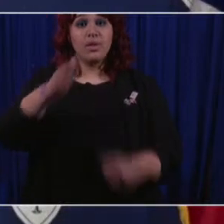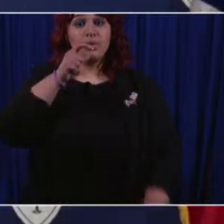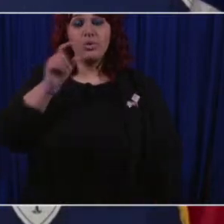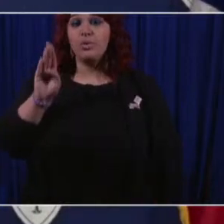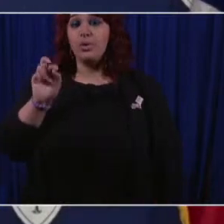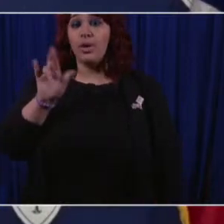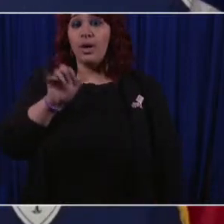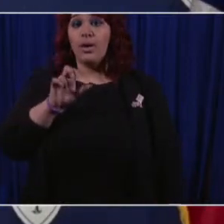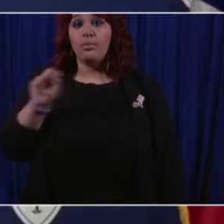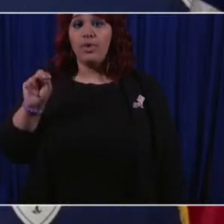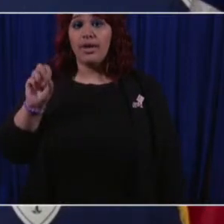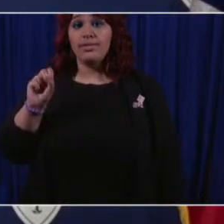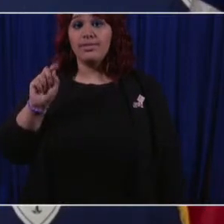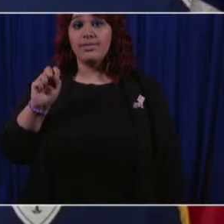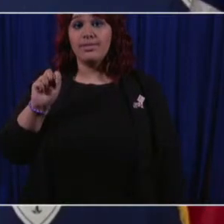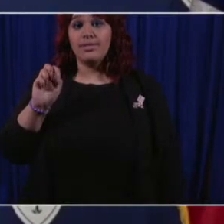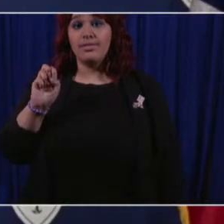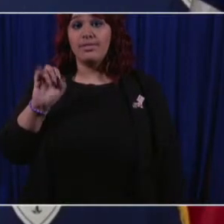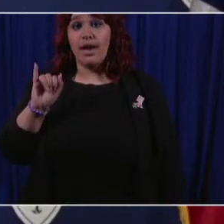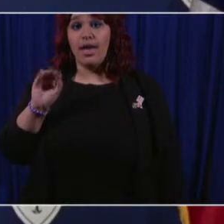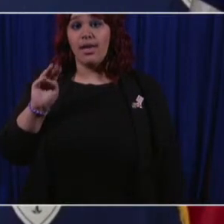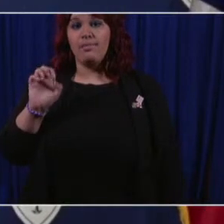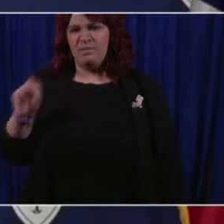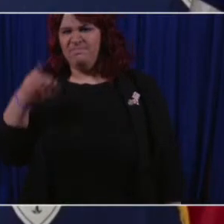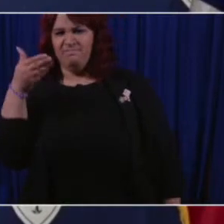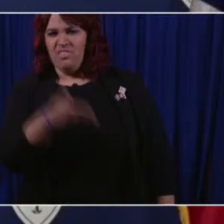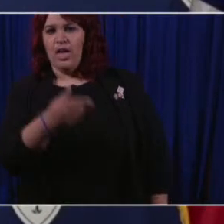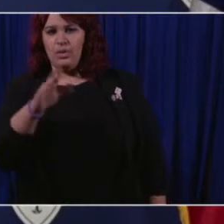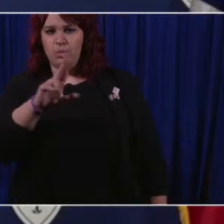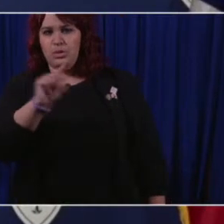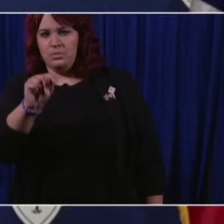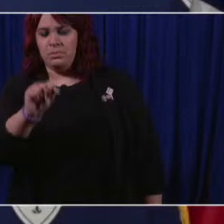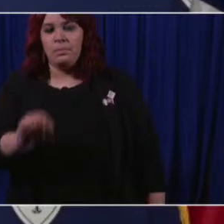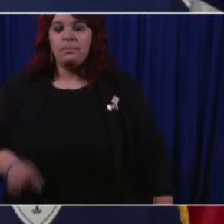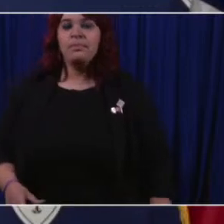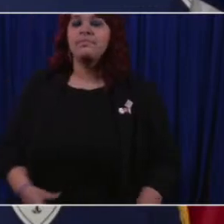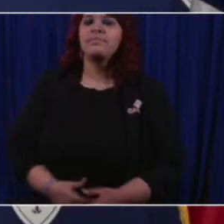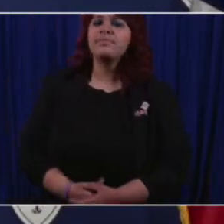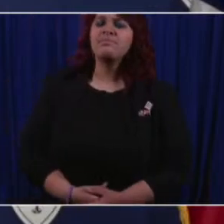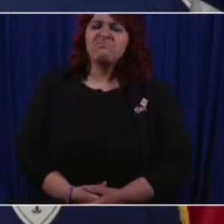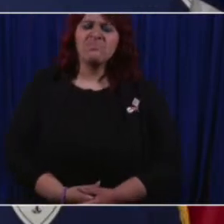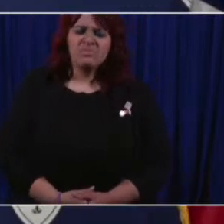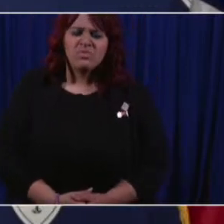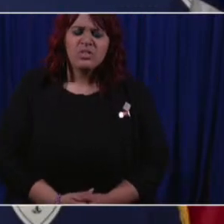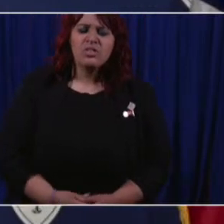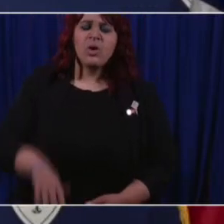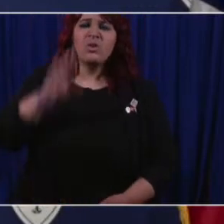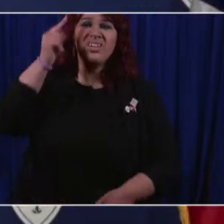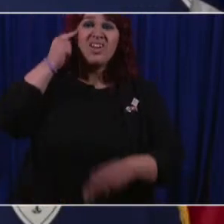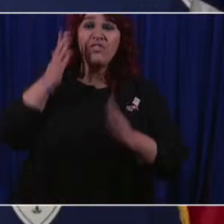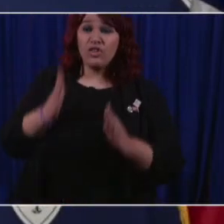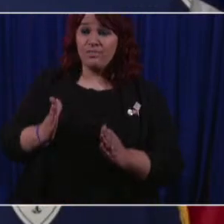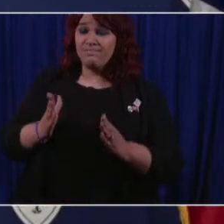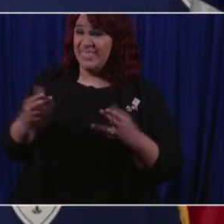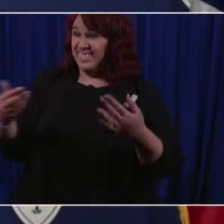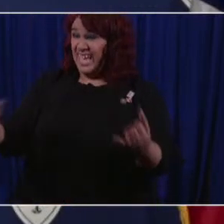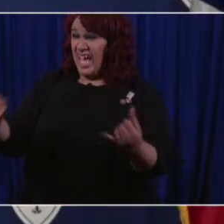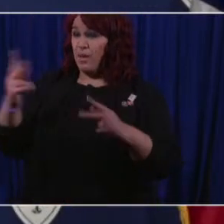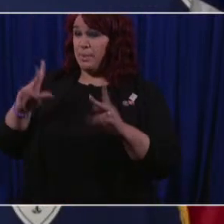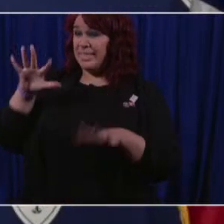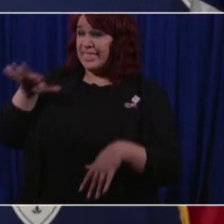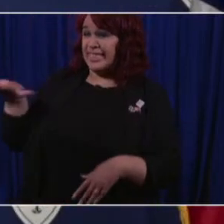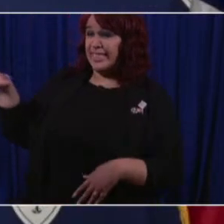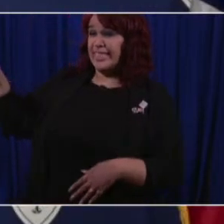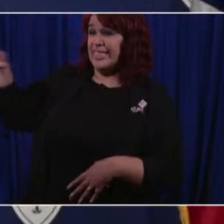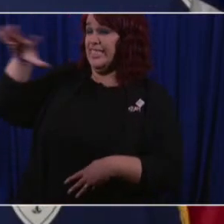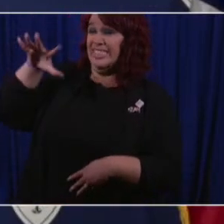Mr. DeWine, thank you for being here. It's a pleasure. With the existing hesitancy to get the vaccine and the growing concerns with the Johnson &